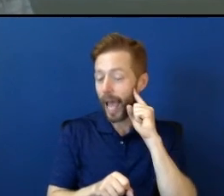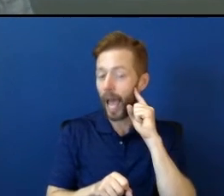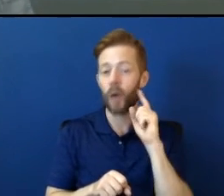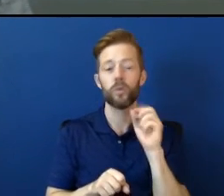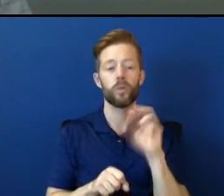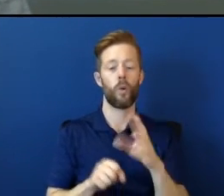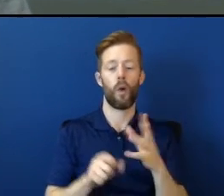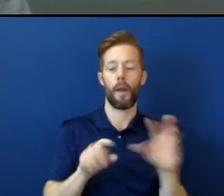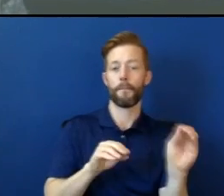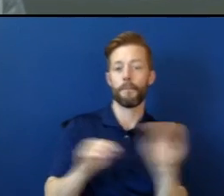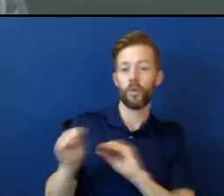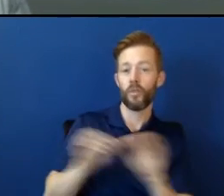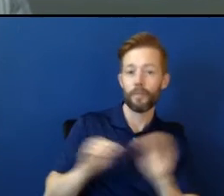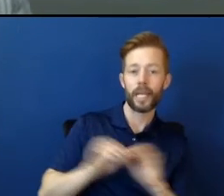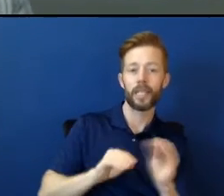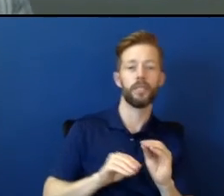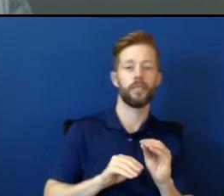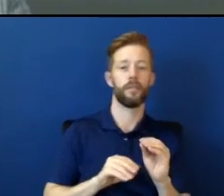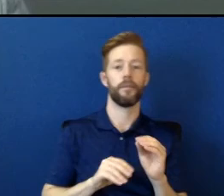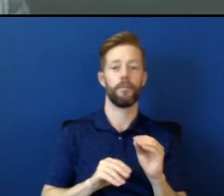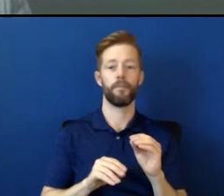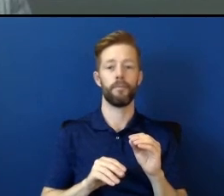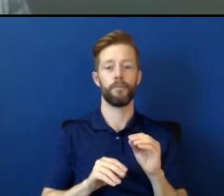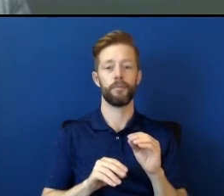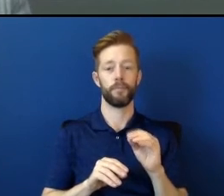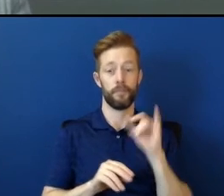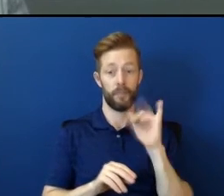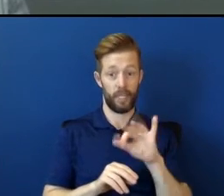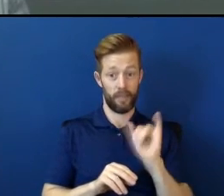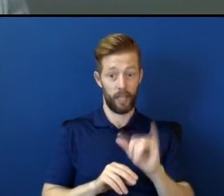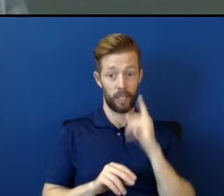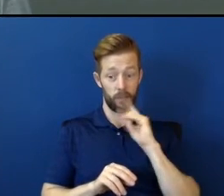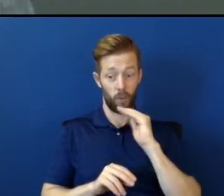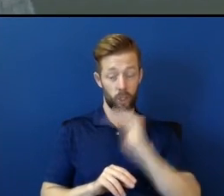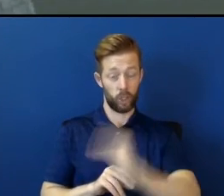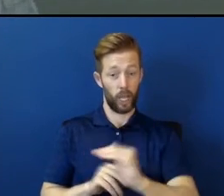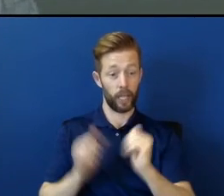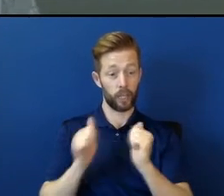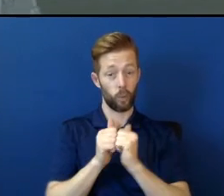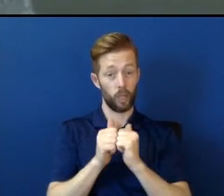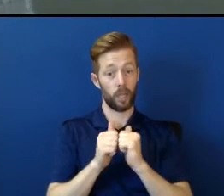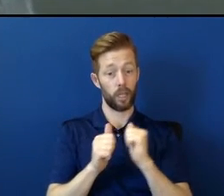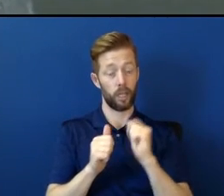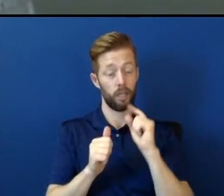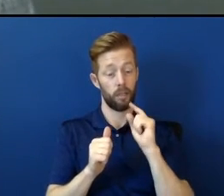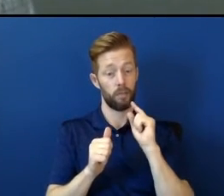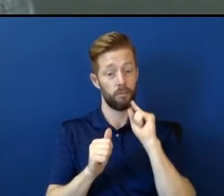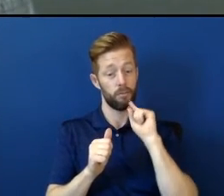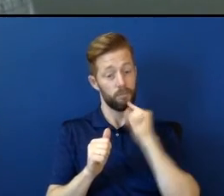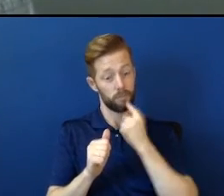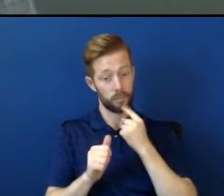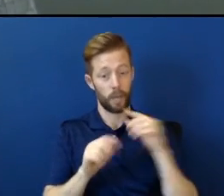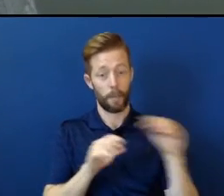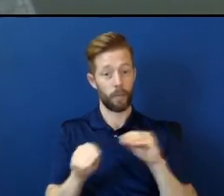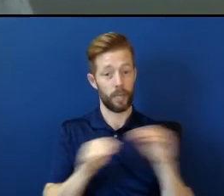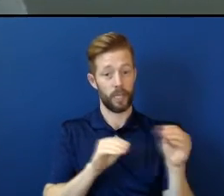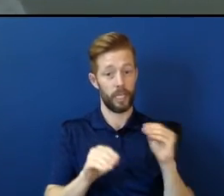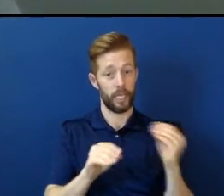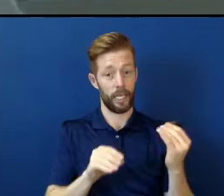of physical movement. And if it's for a child with a significant mobility impairment,